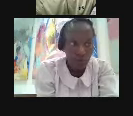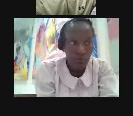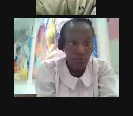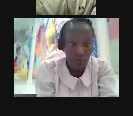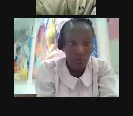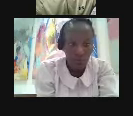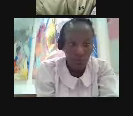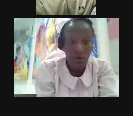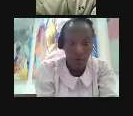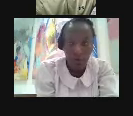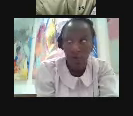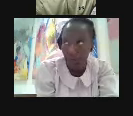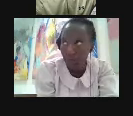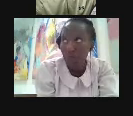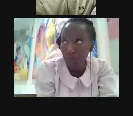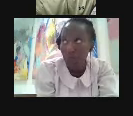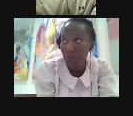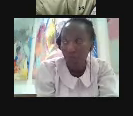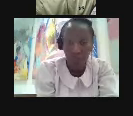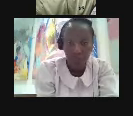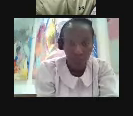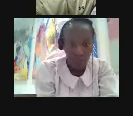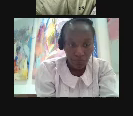you. Yes. Okay. Okay.